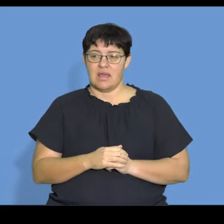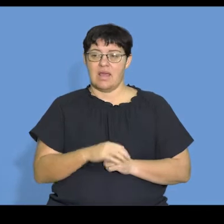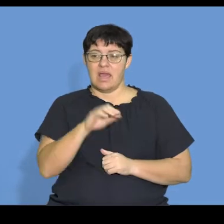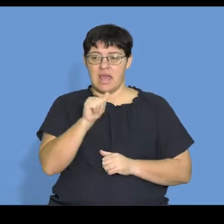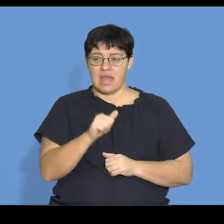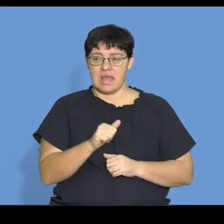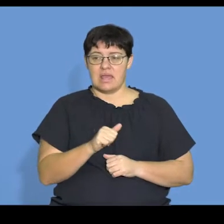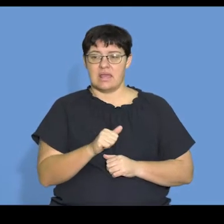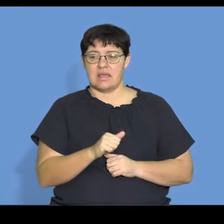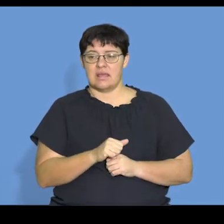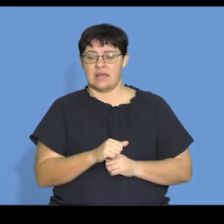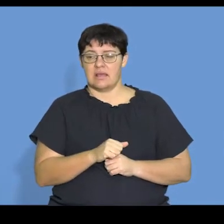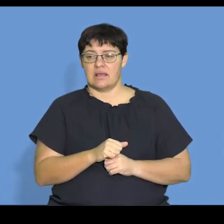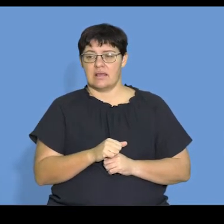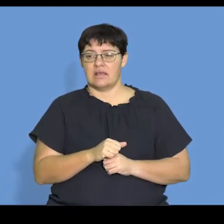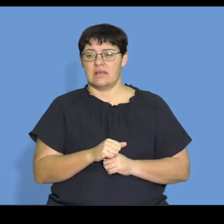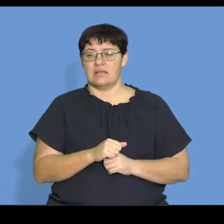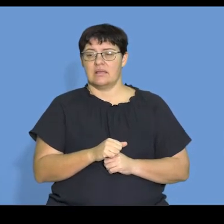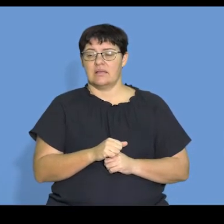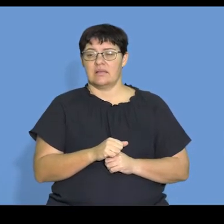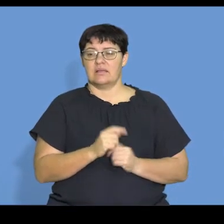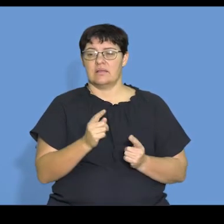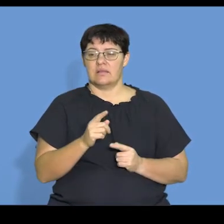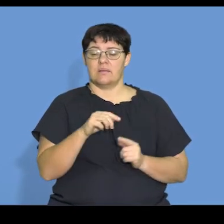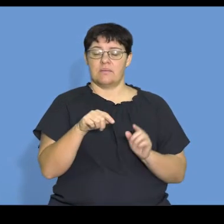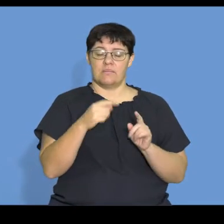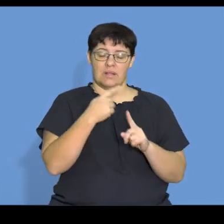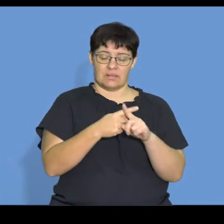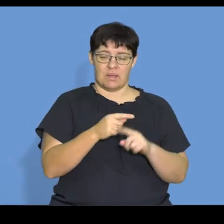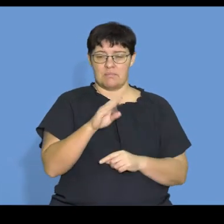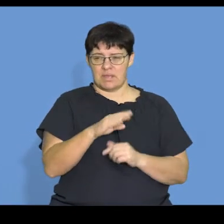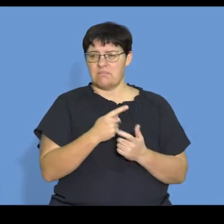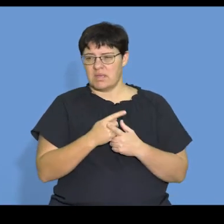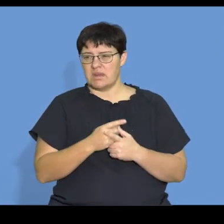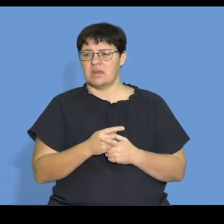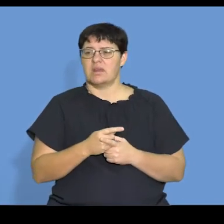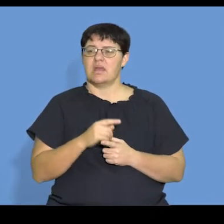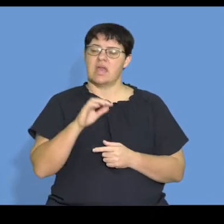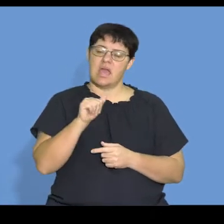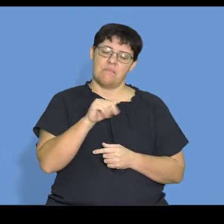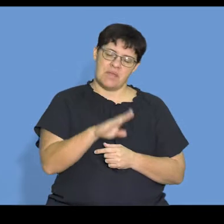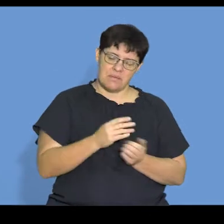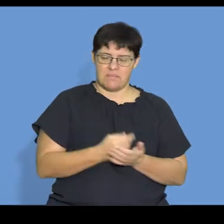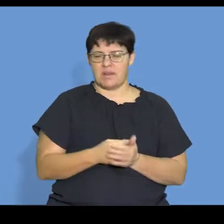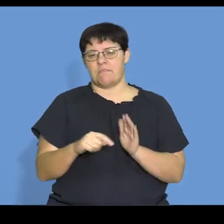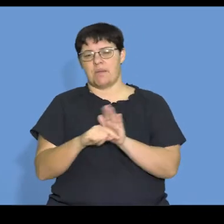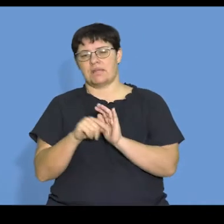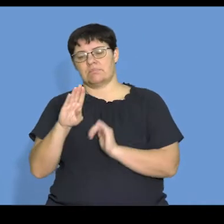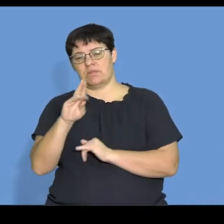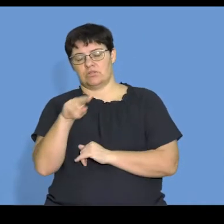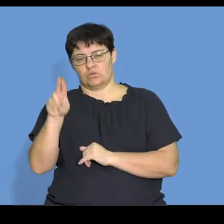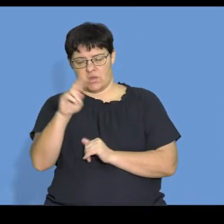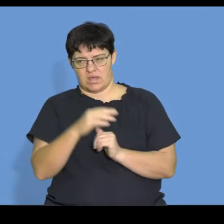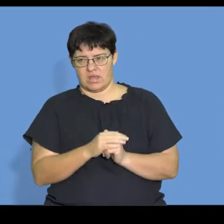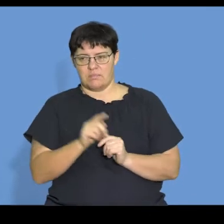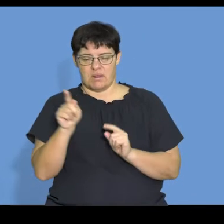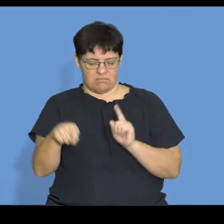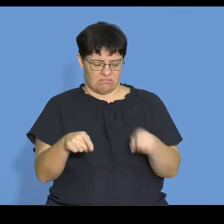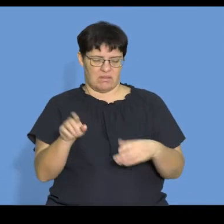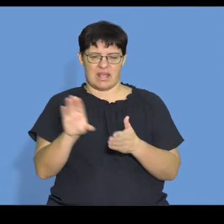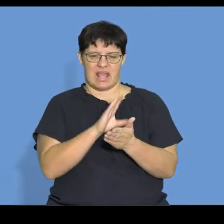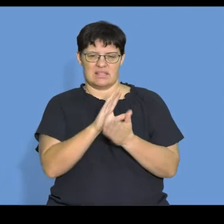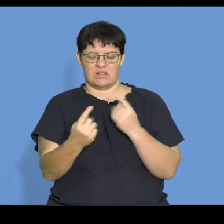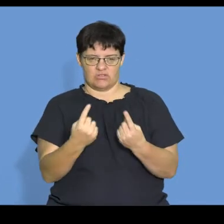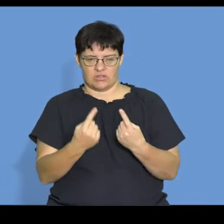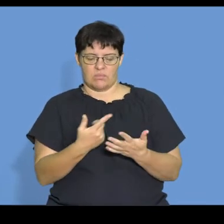be ab. And then lastly, it will be minus b squared. Then you can see the middle terms will cancel. I will be left